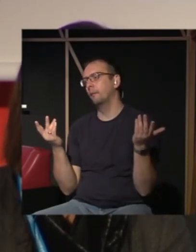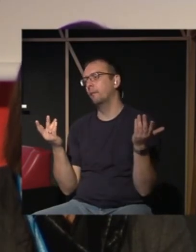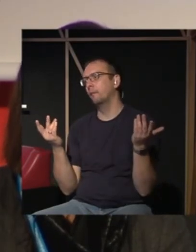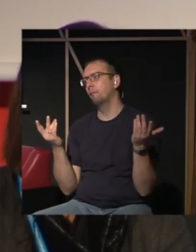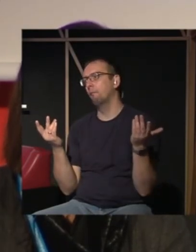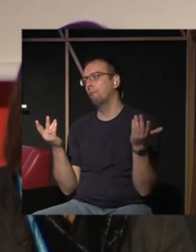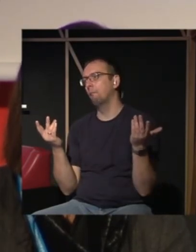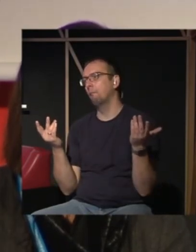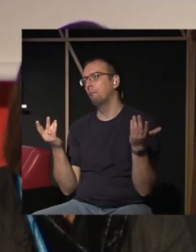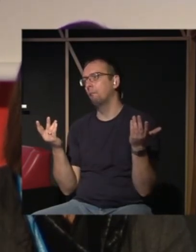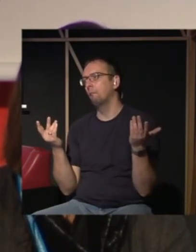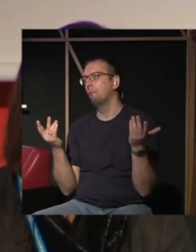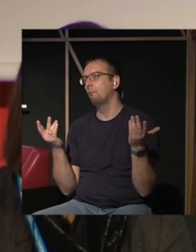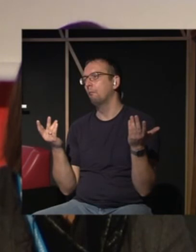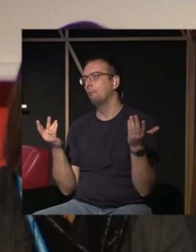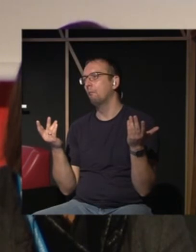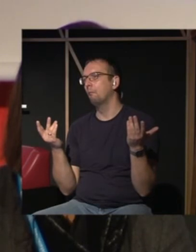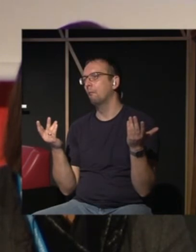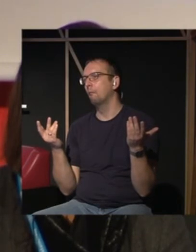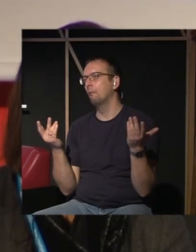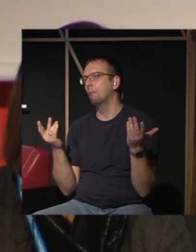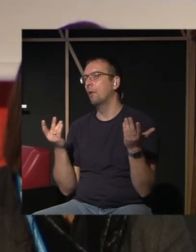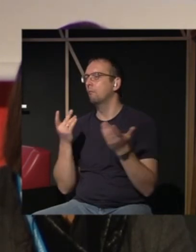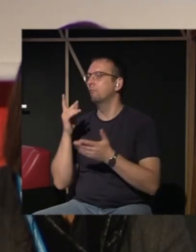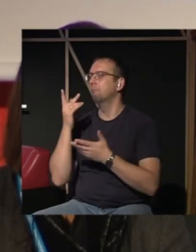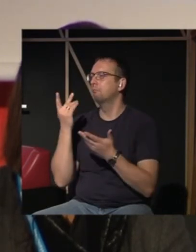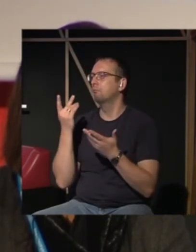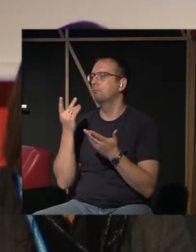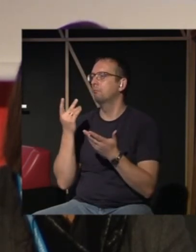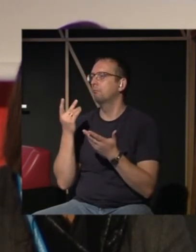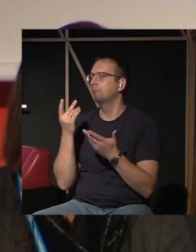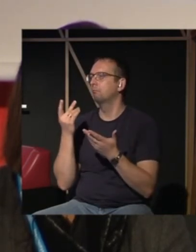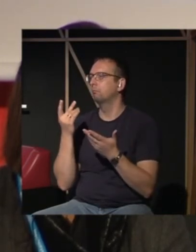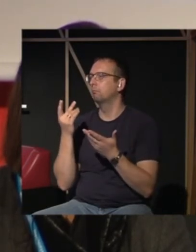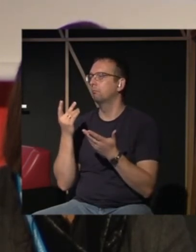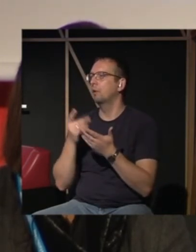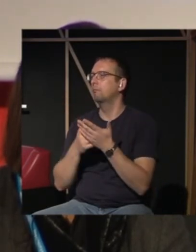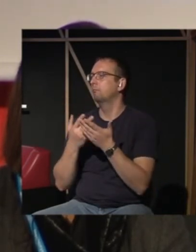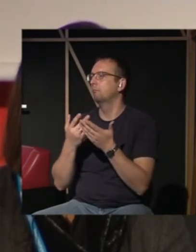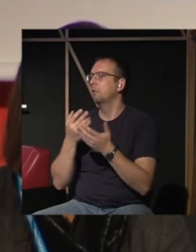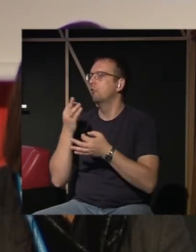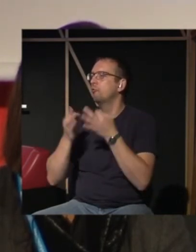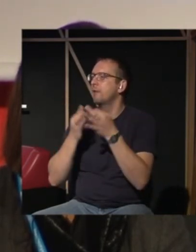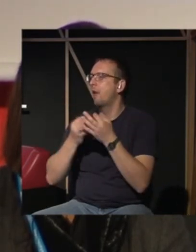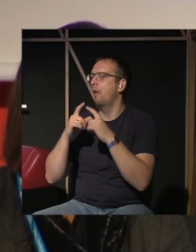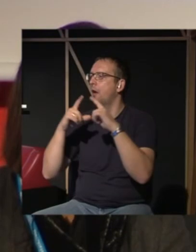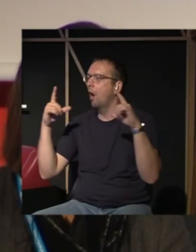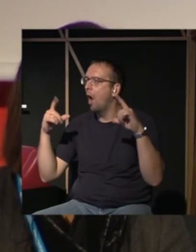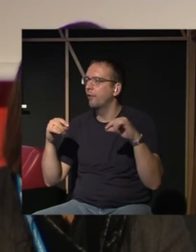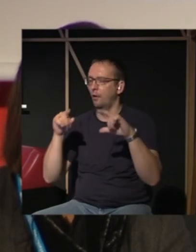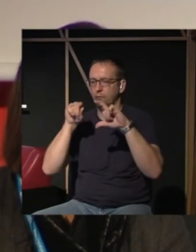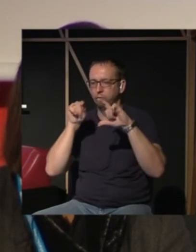you could probably go both ways. We have no plans in store at all to